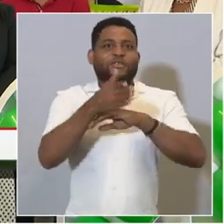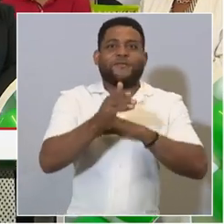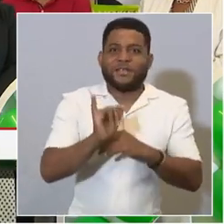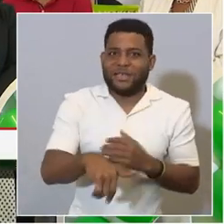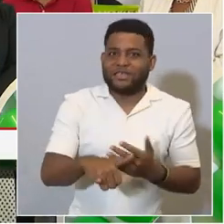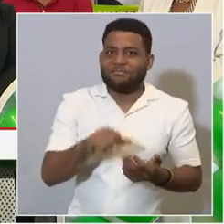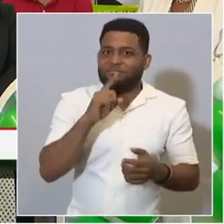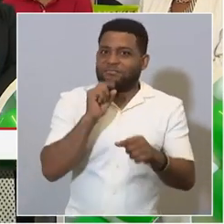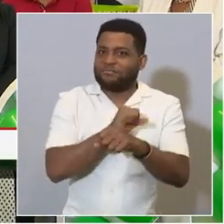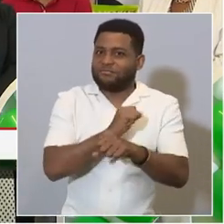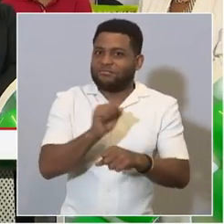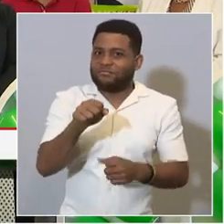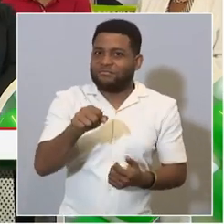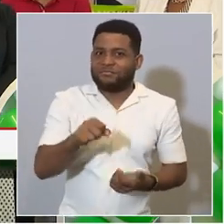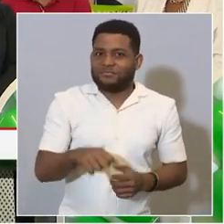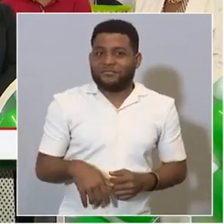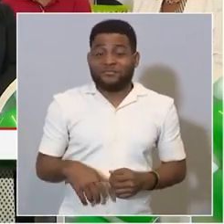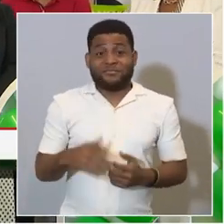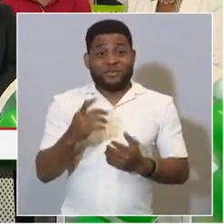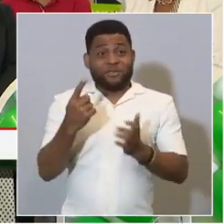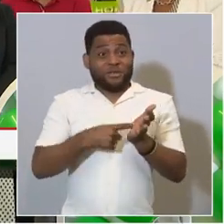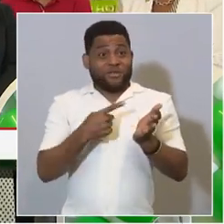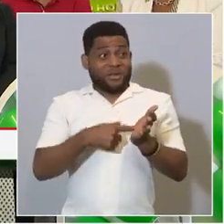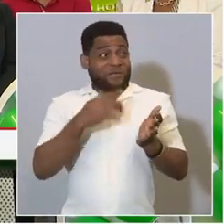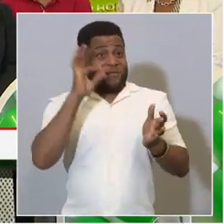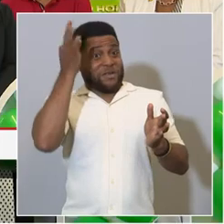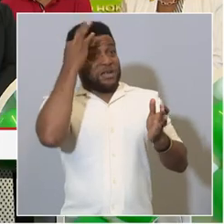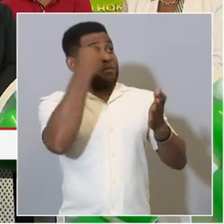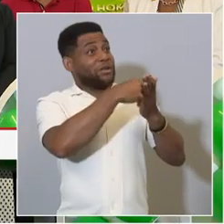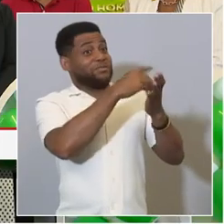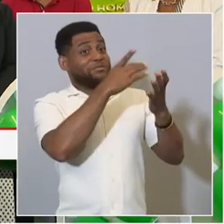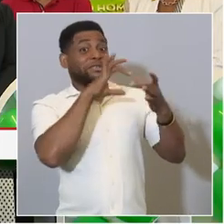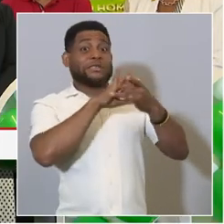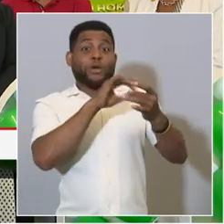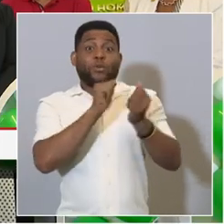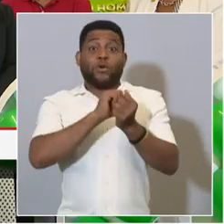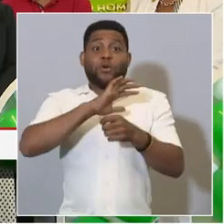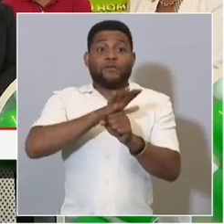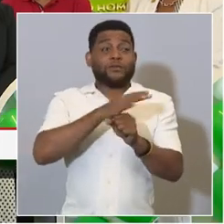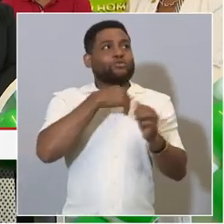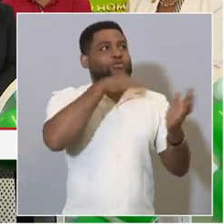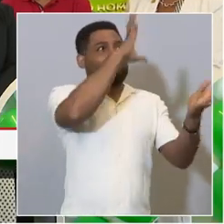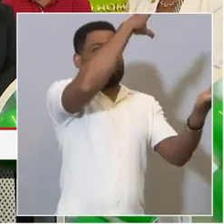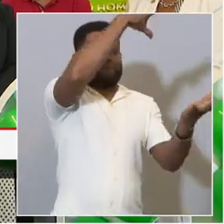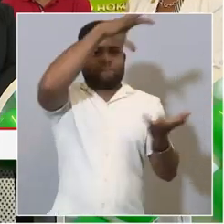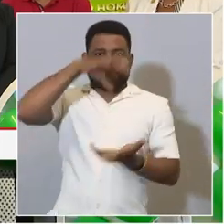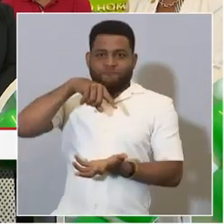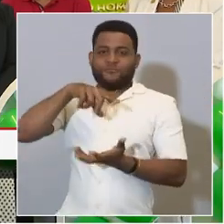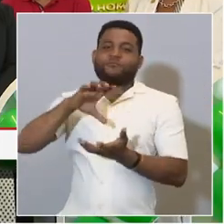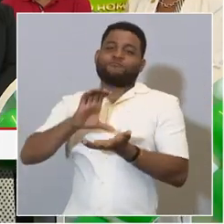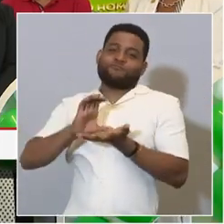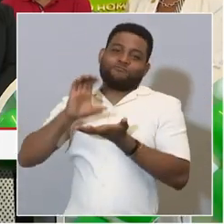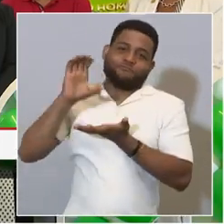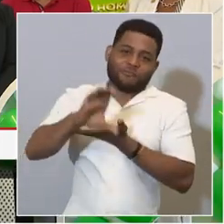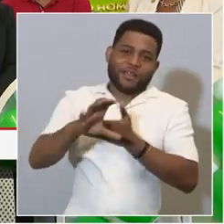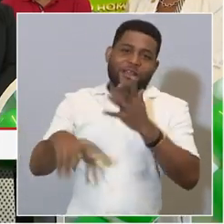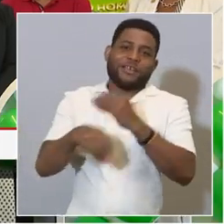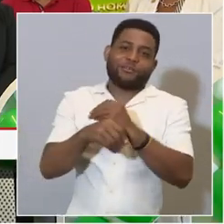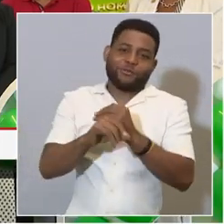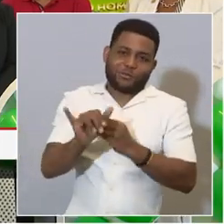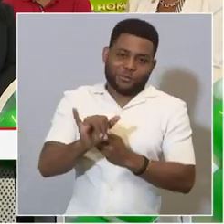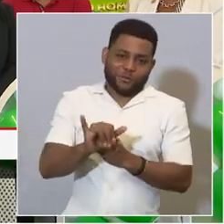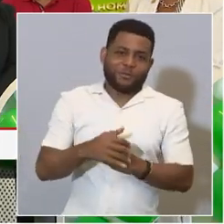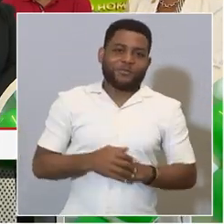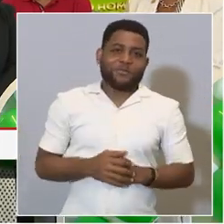of federal dollars, we were able to do more. So now what all of these very smart people that you've heard